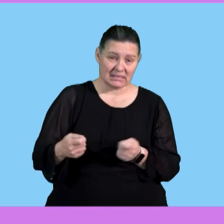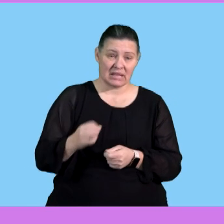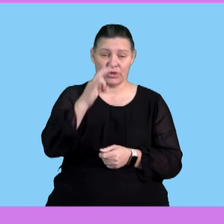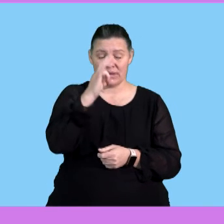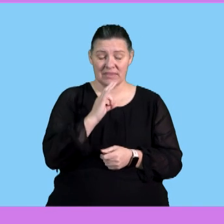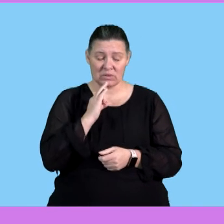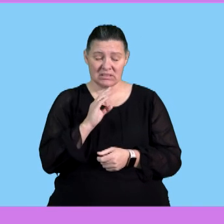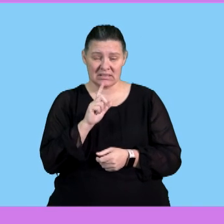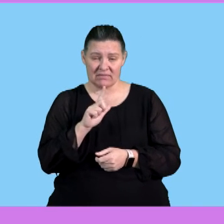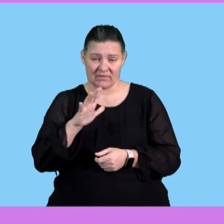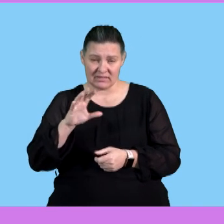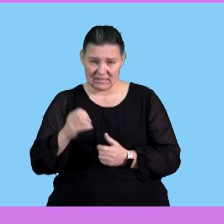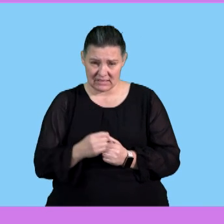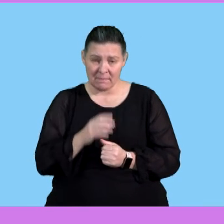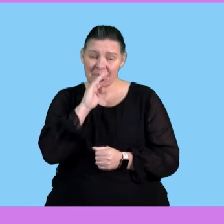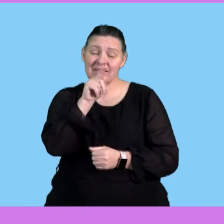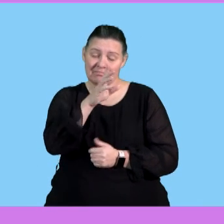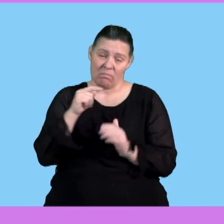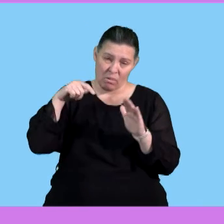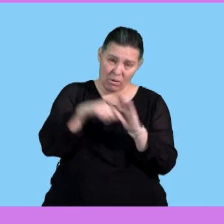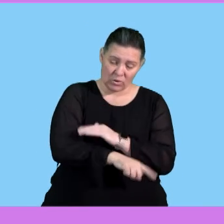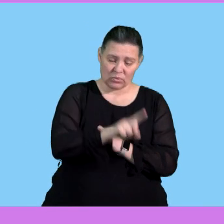2,750 and the expenses